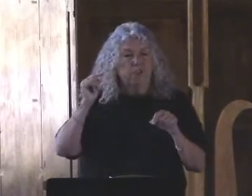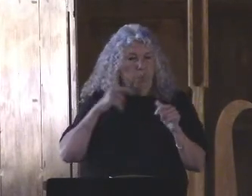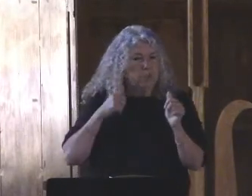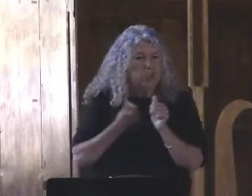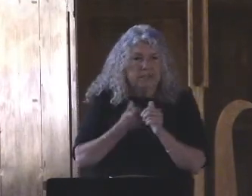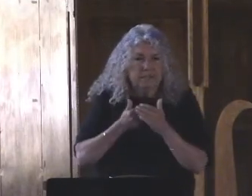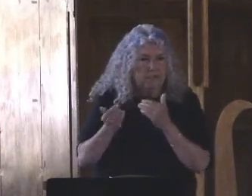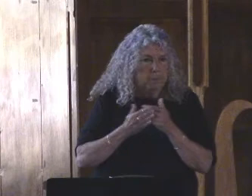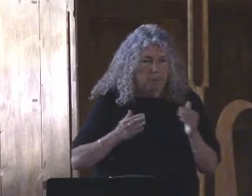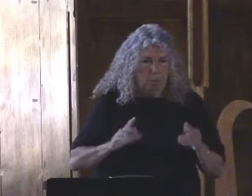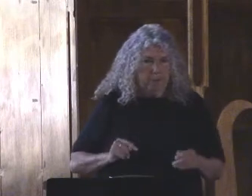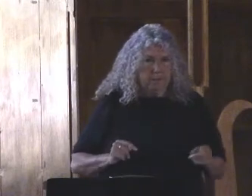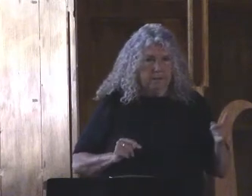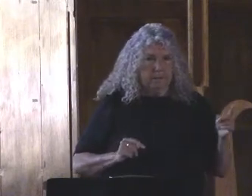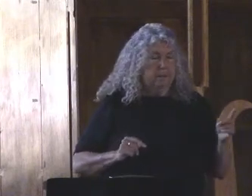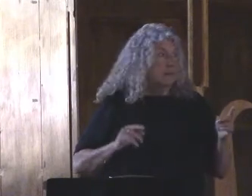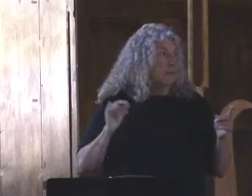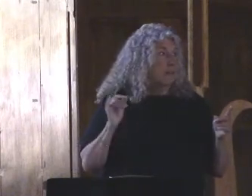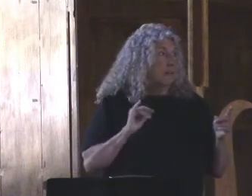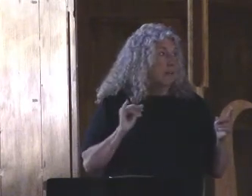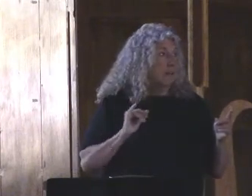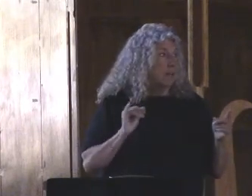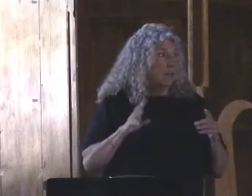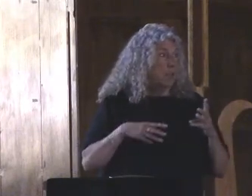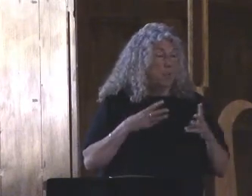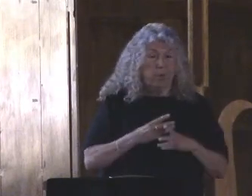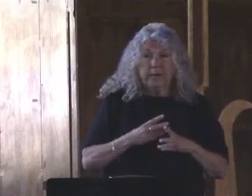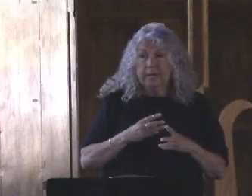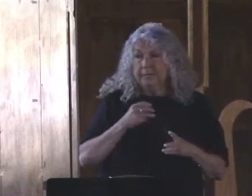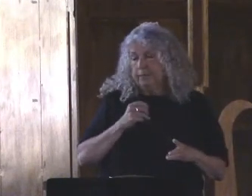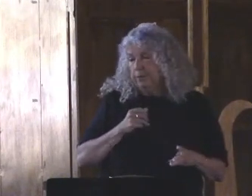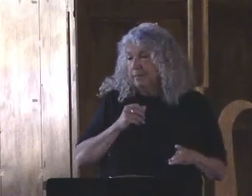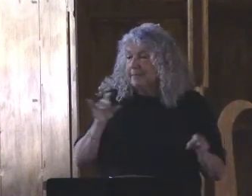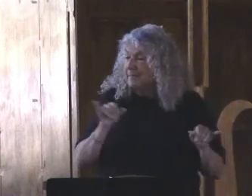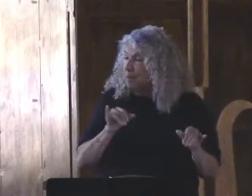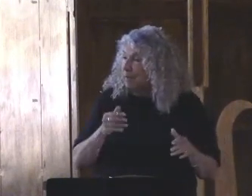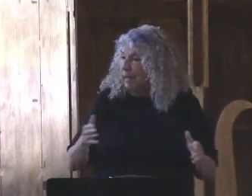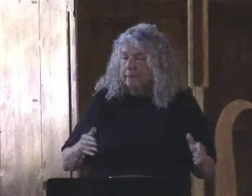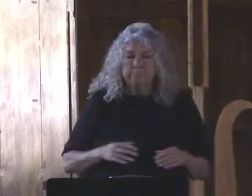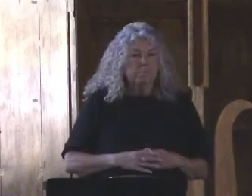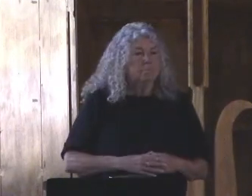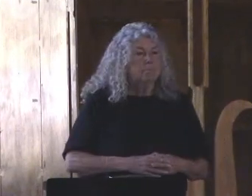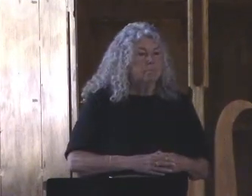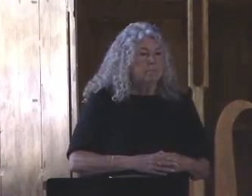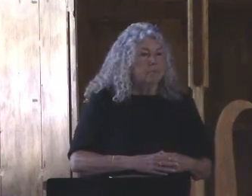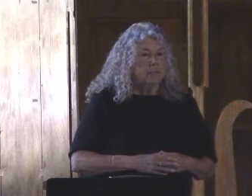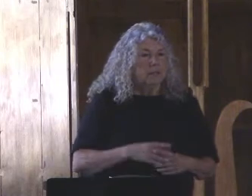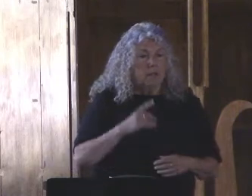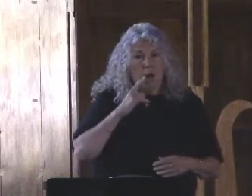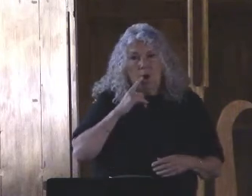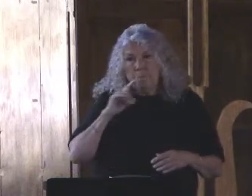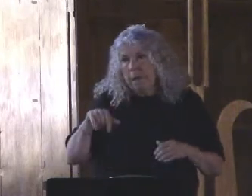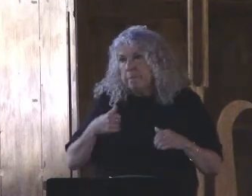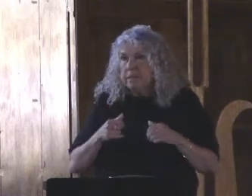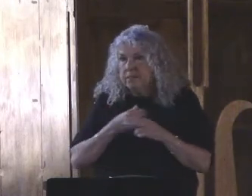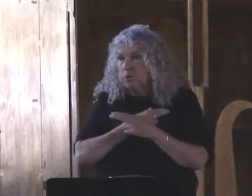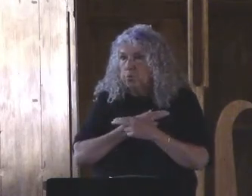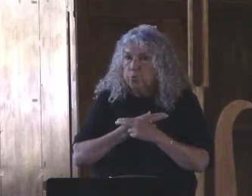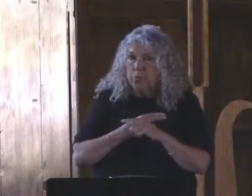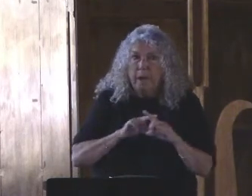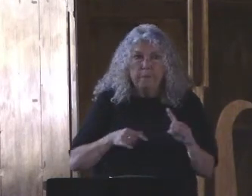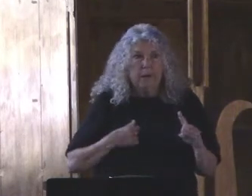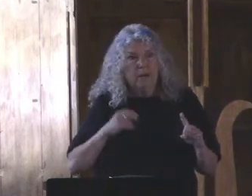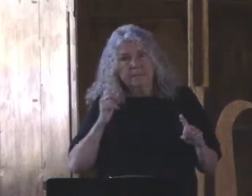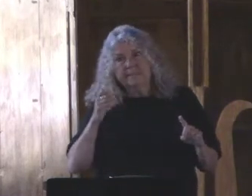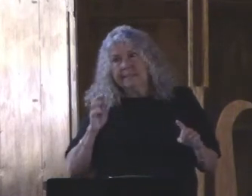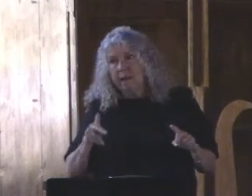it no matter what. Likewise, if a squirrel runs through that clearing, or a rabbit, or a skunk, or a mail carrier,